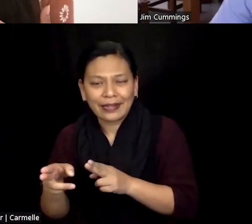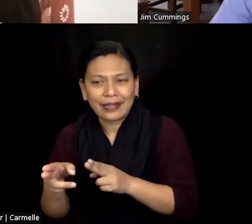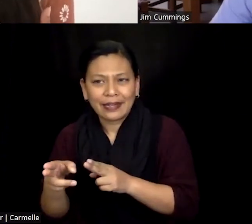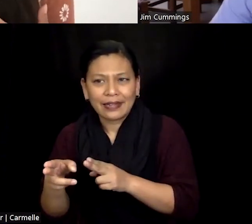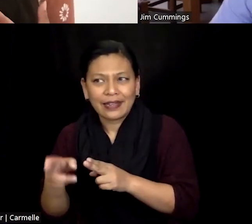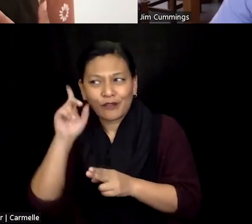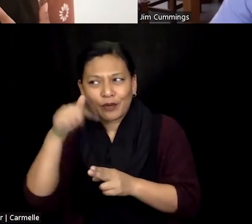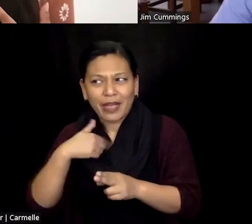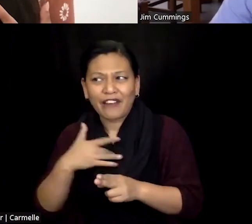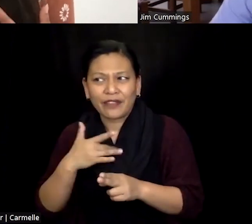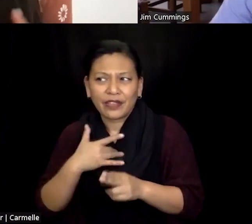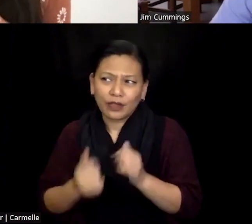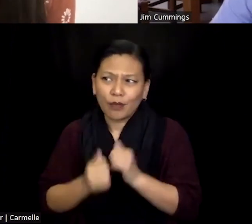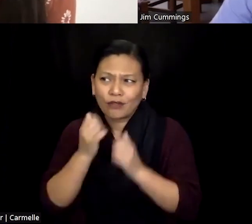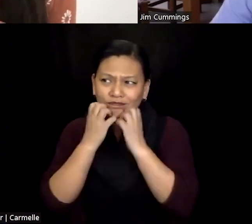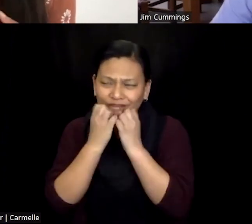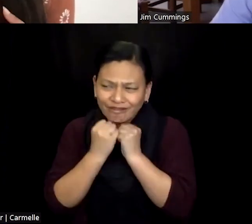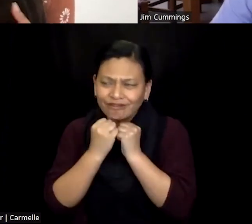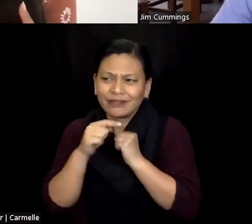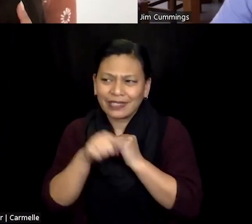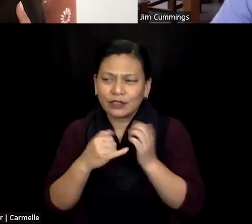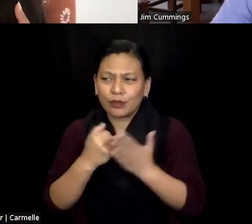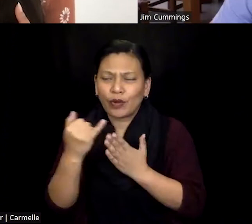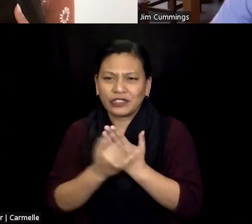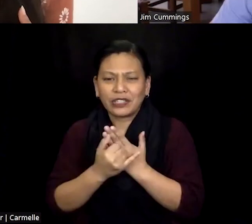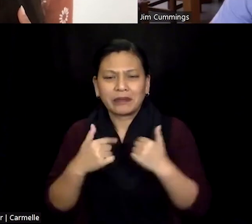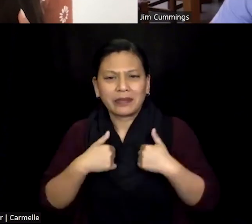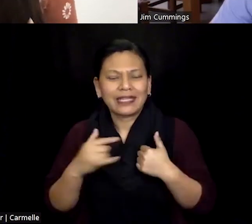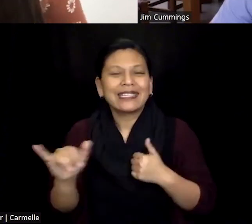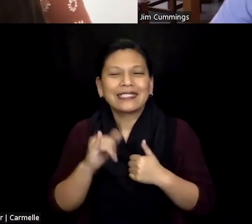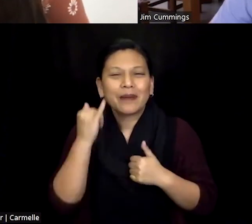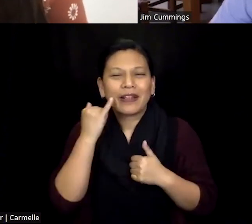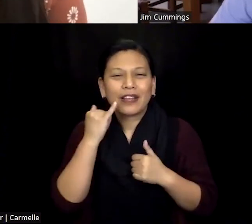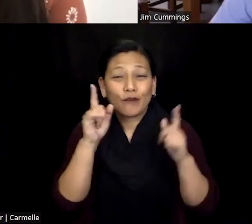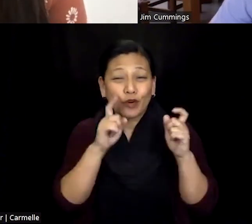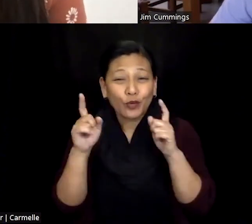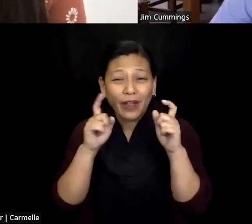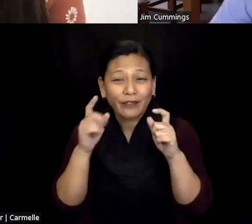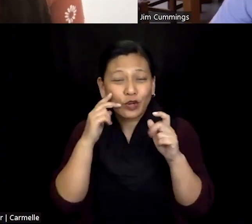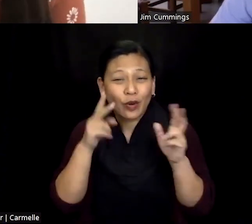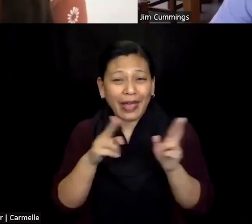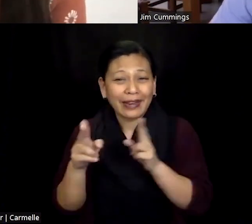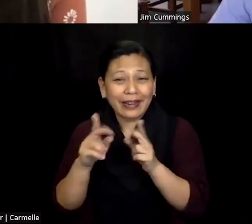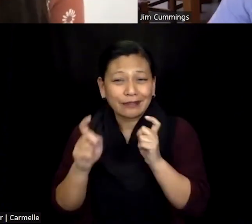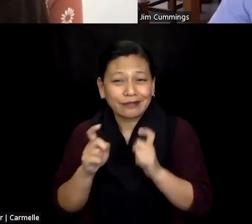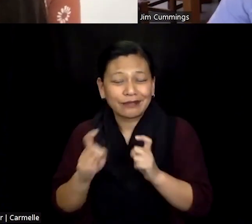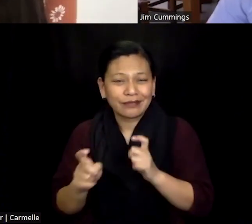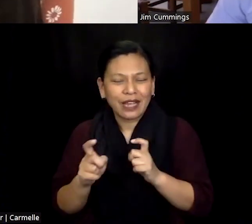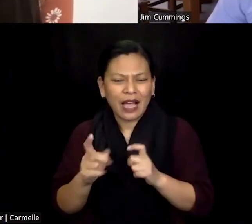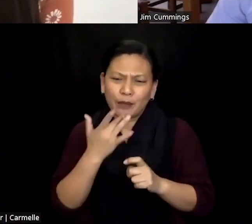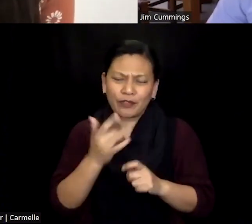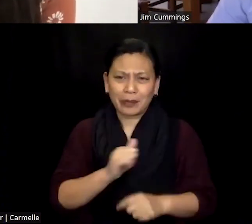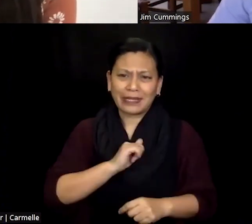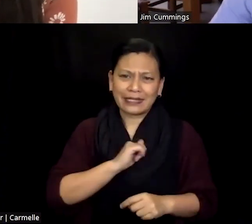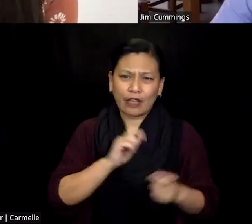person who's going to care the most about it. It's the equivalent of like giving someone the ability to edit photographs of you and put them on Instagram. It's like, no, I'd rather